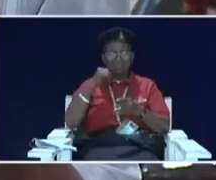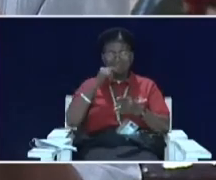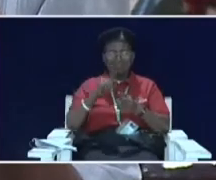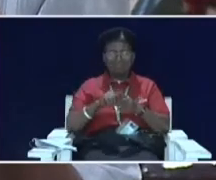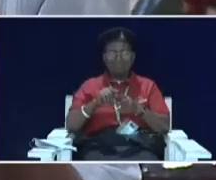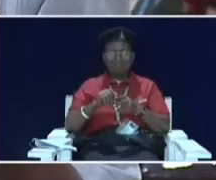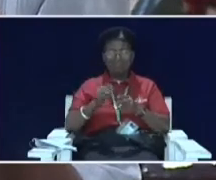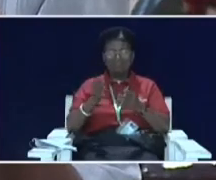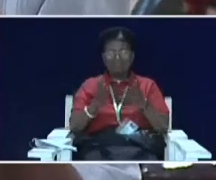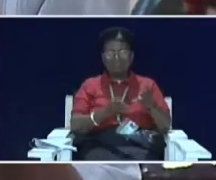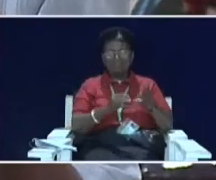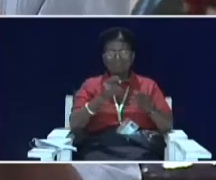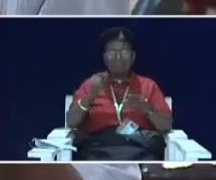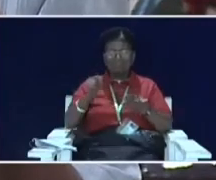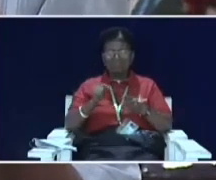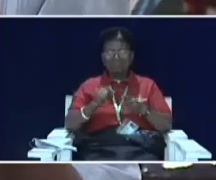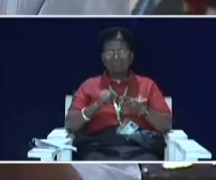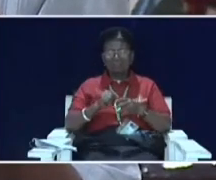anointing.